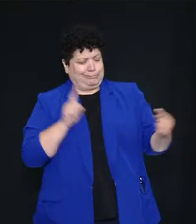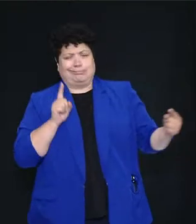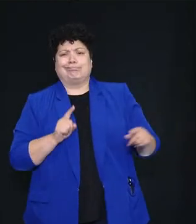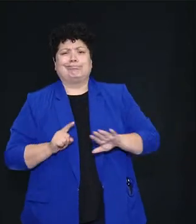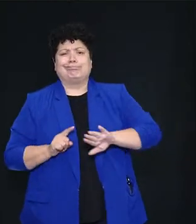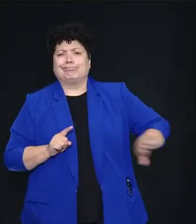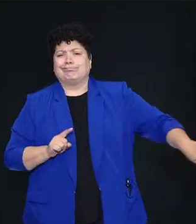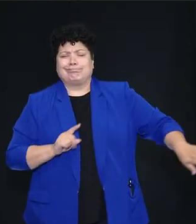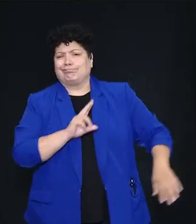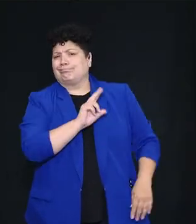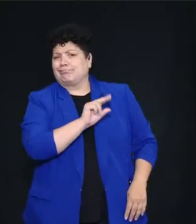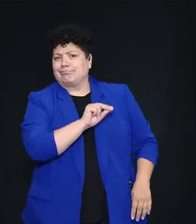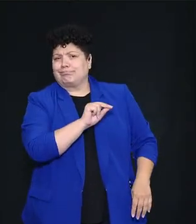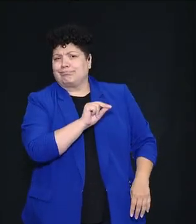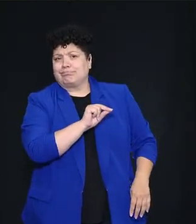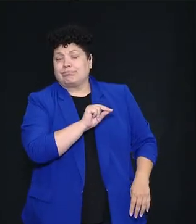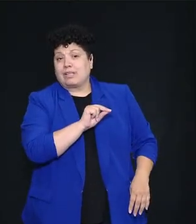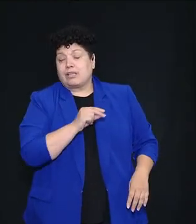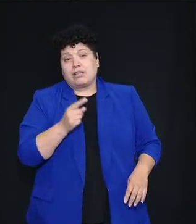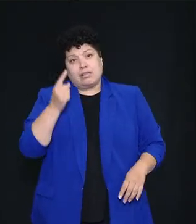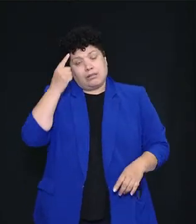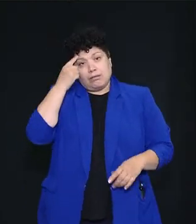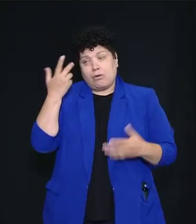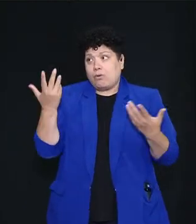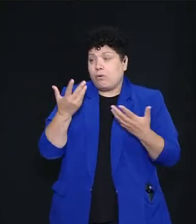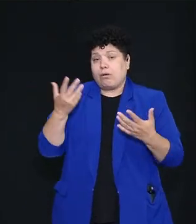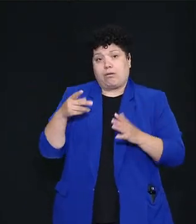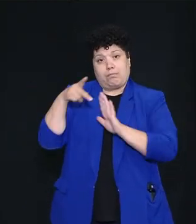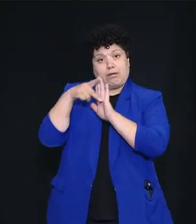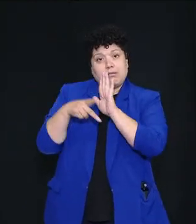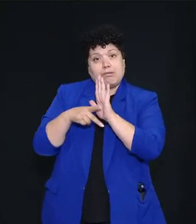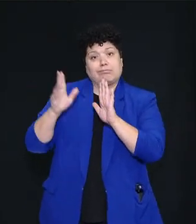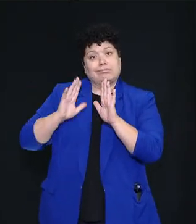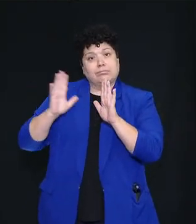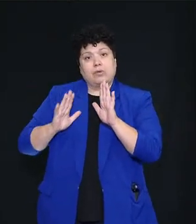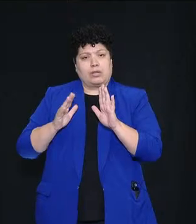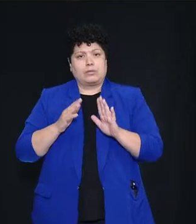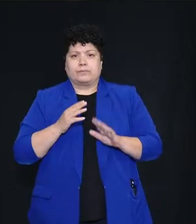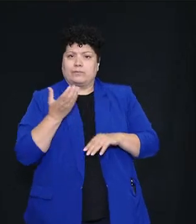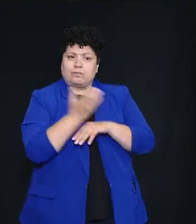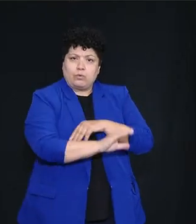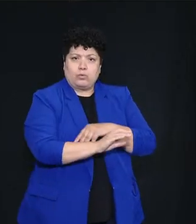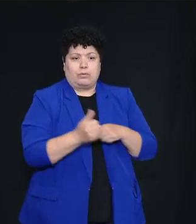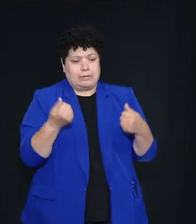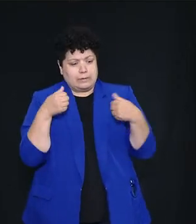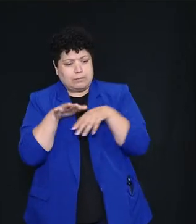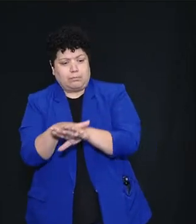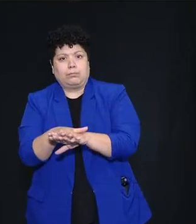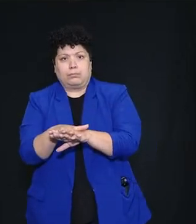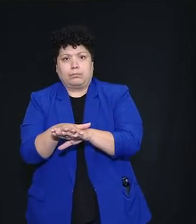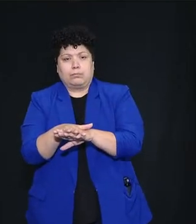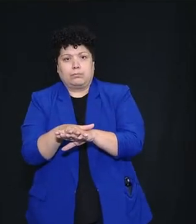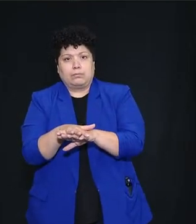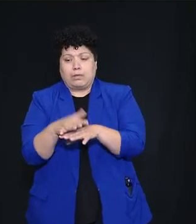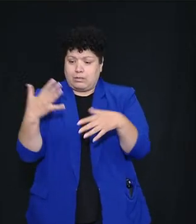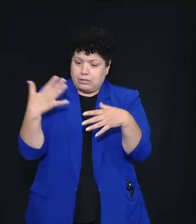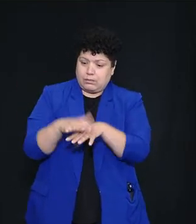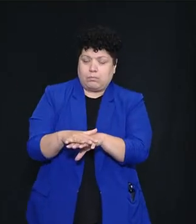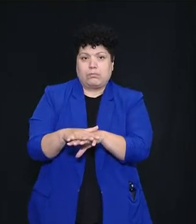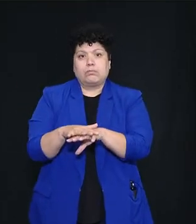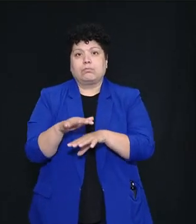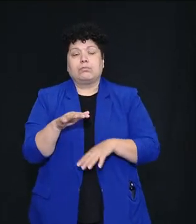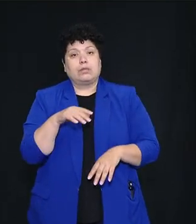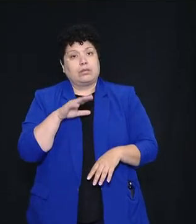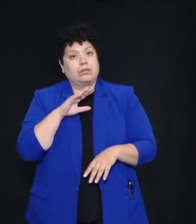above all, of the policies of assimilation and enfranchisement, which also involved